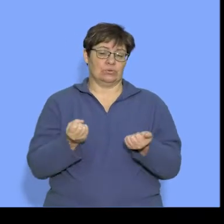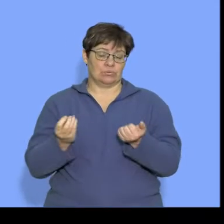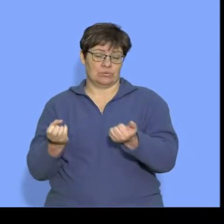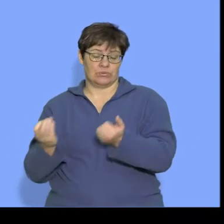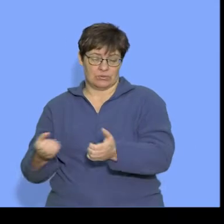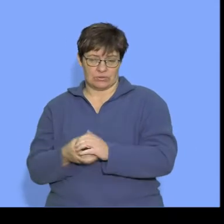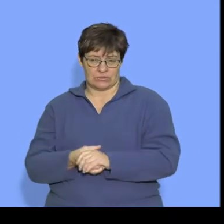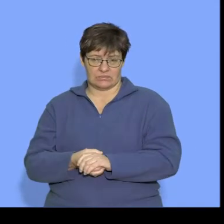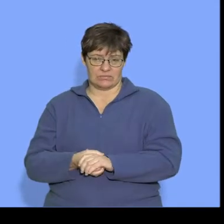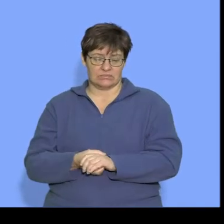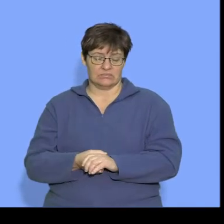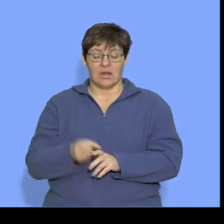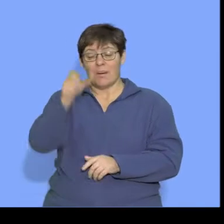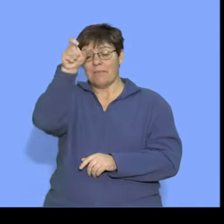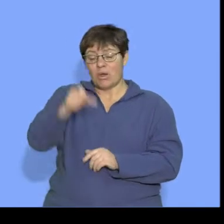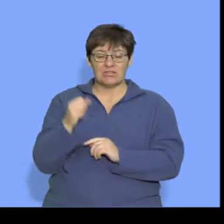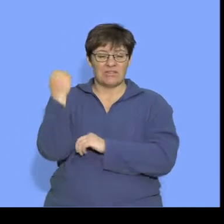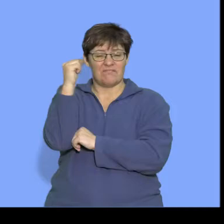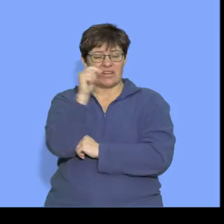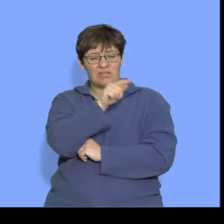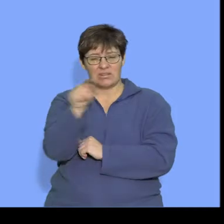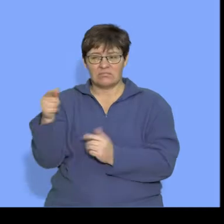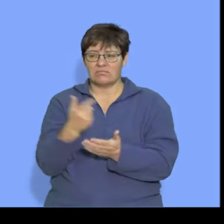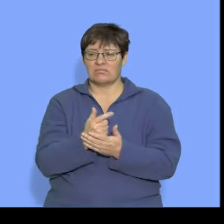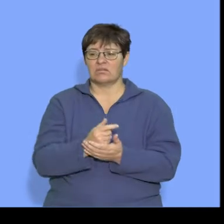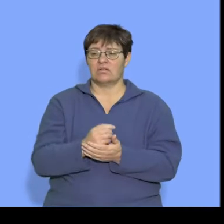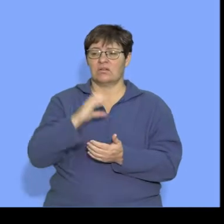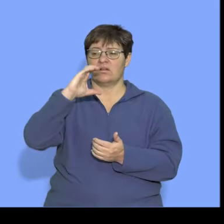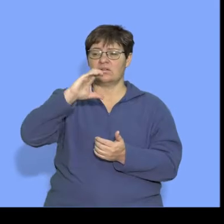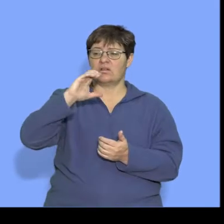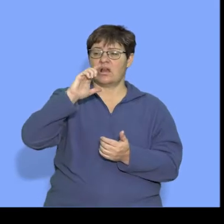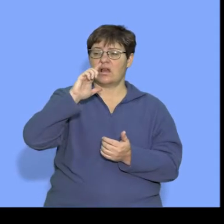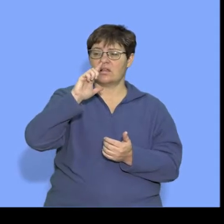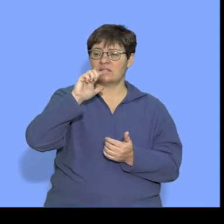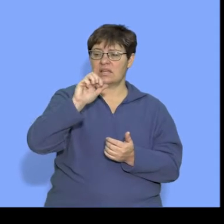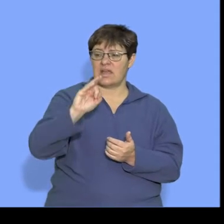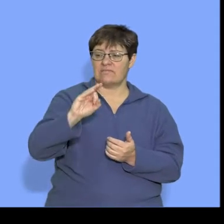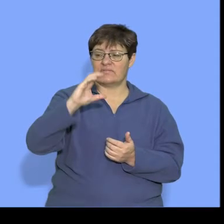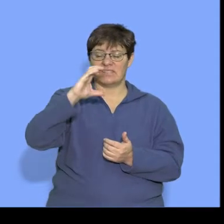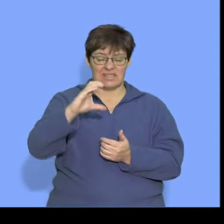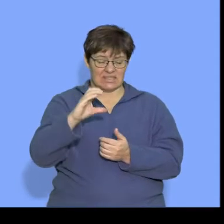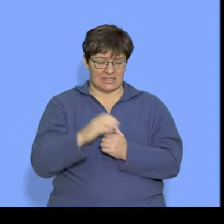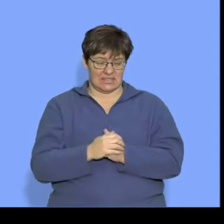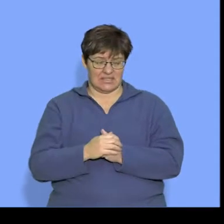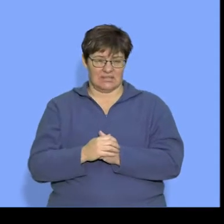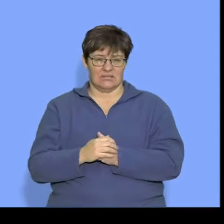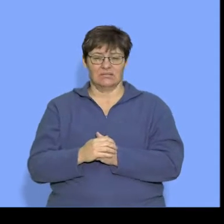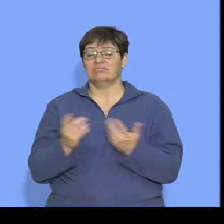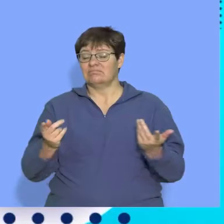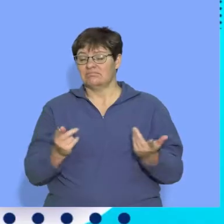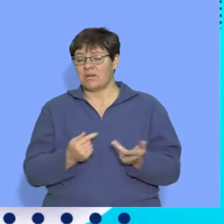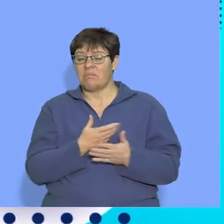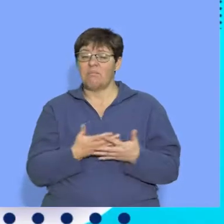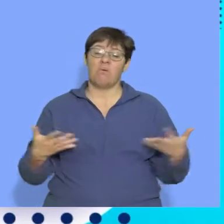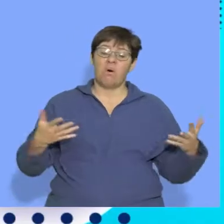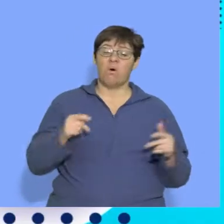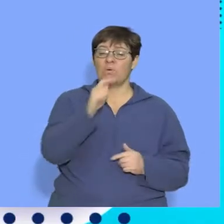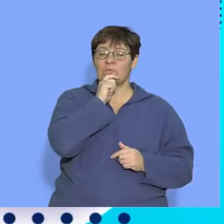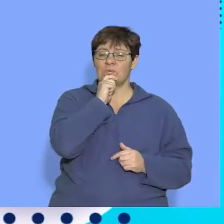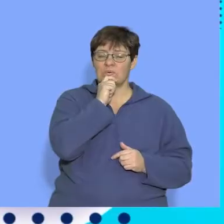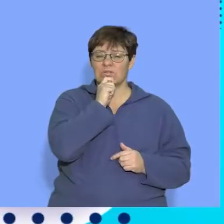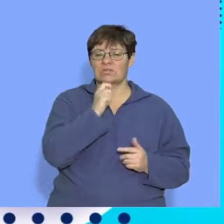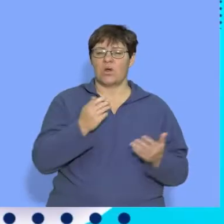that are man-made include your chlorofluorocarbons, your CFCs, which was predominantly used in your coolants